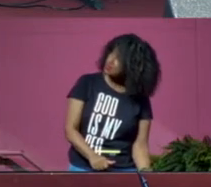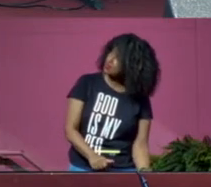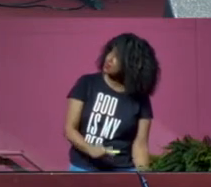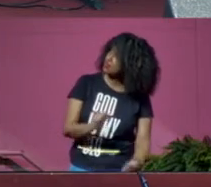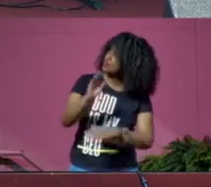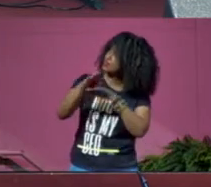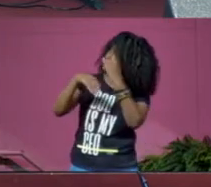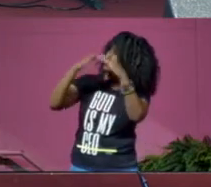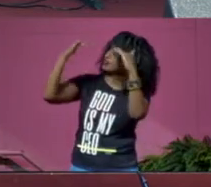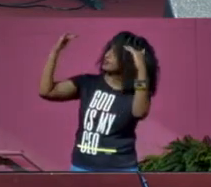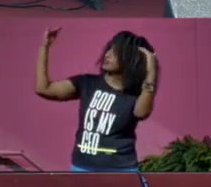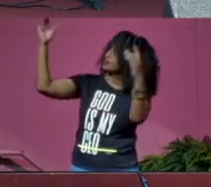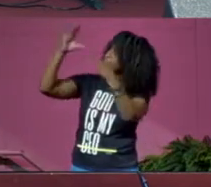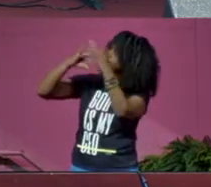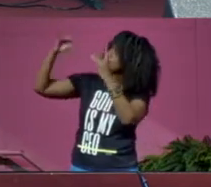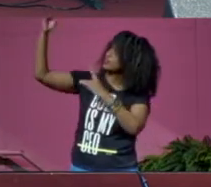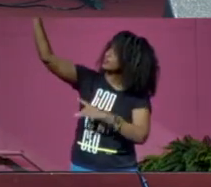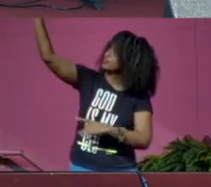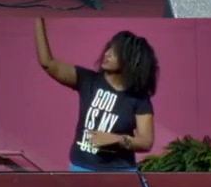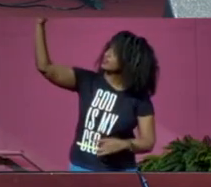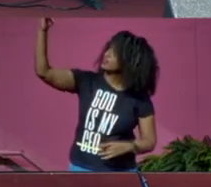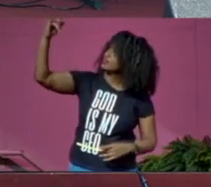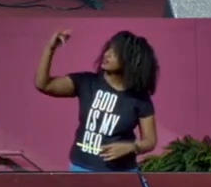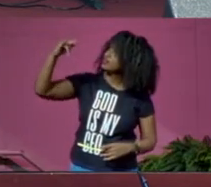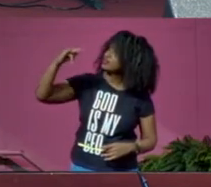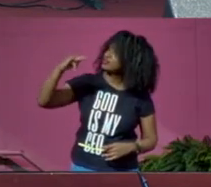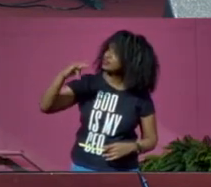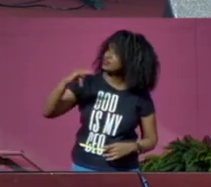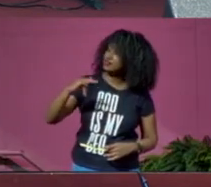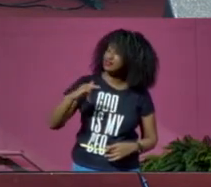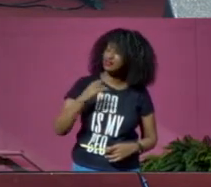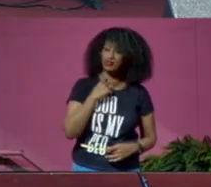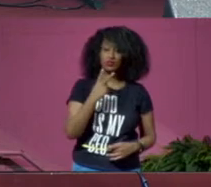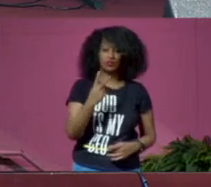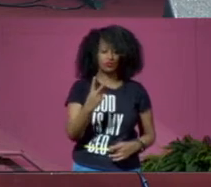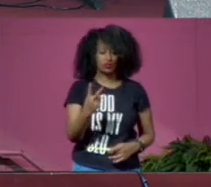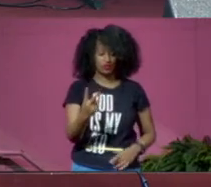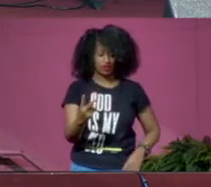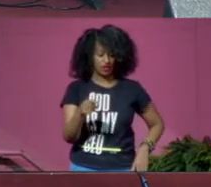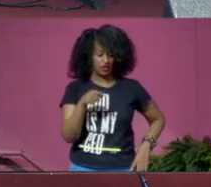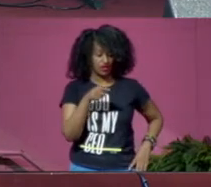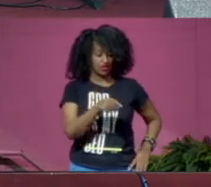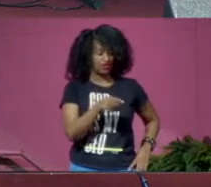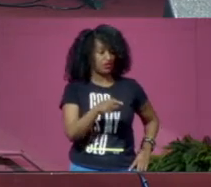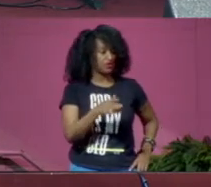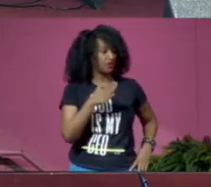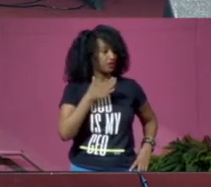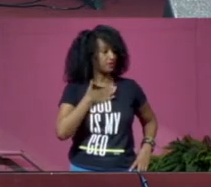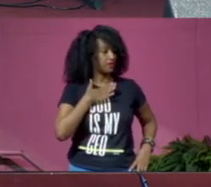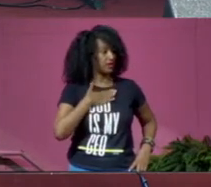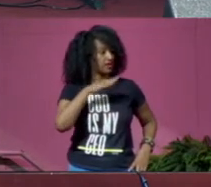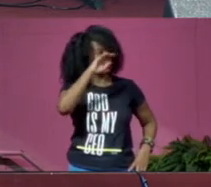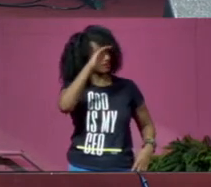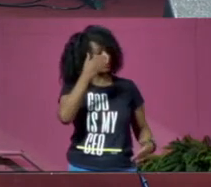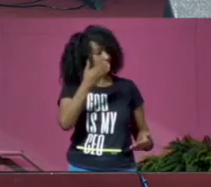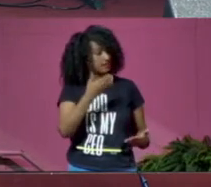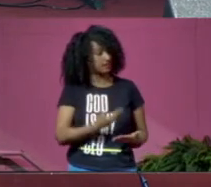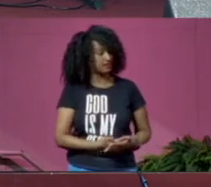the Spirit descending on him like a dove. And a voice came from heaven, "You are my